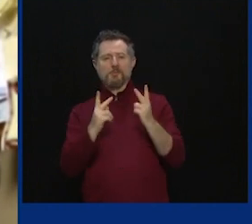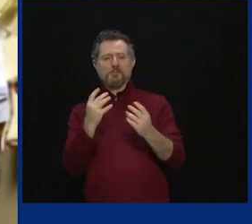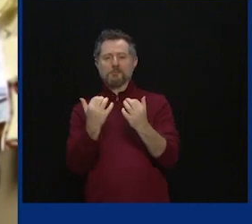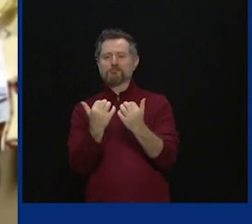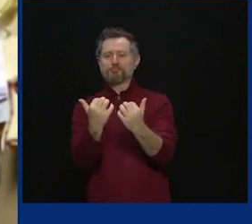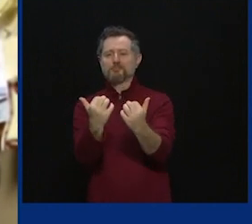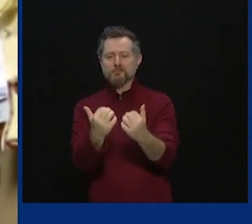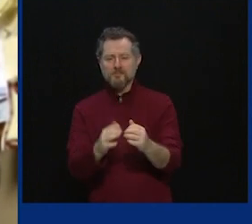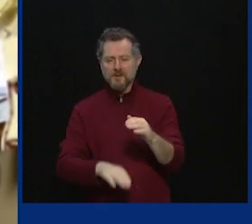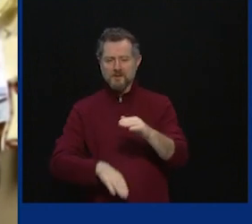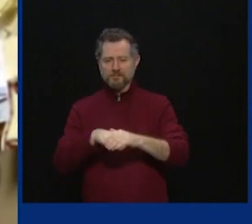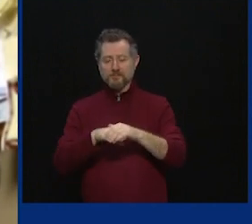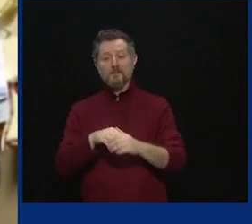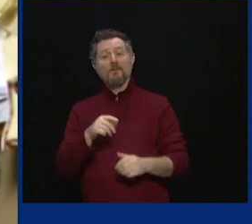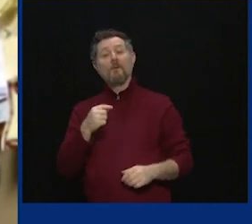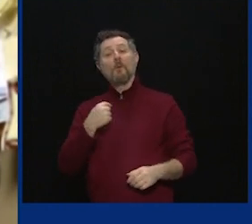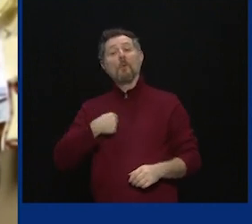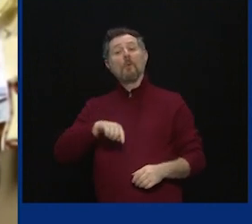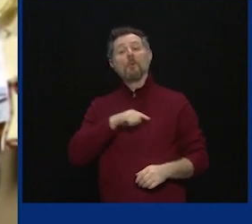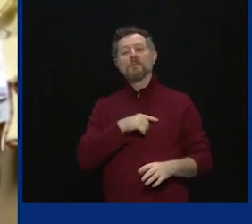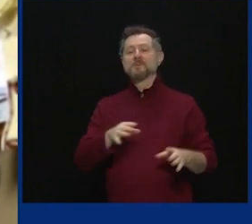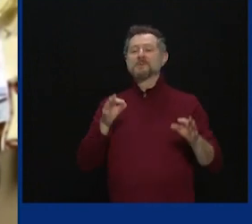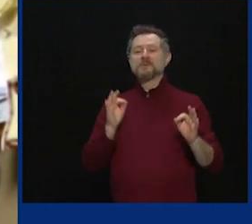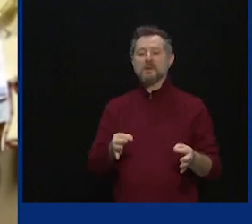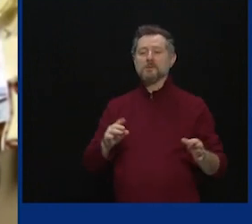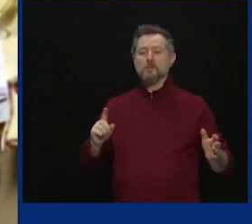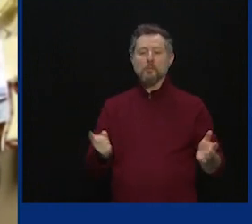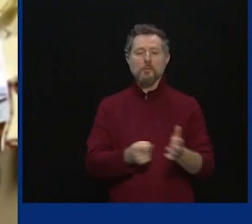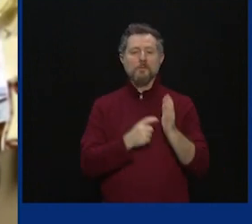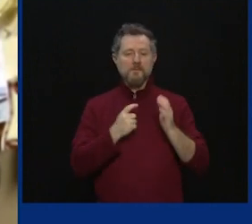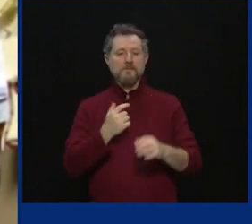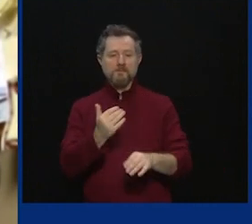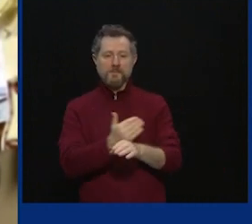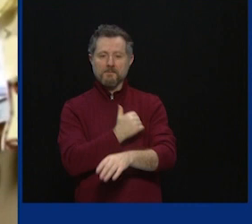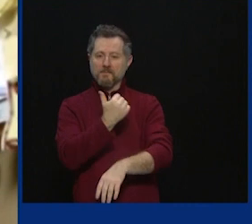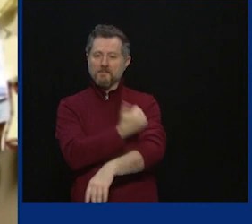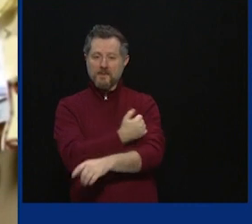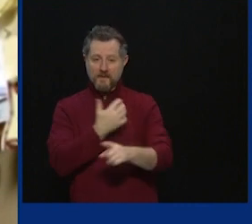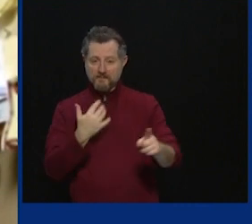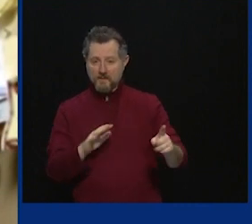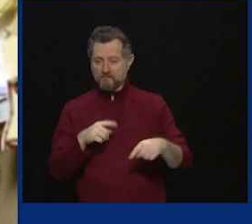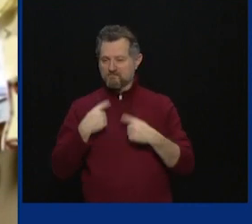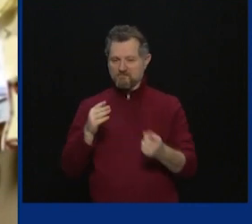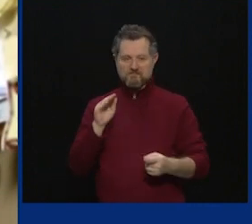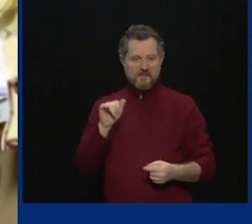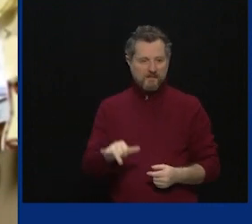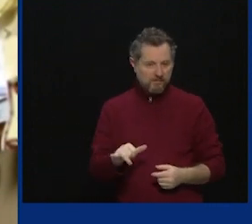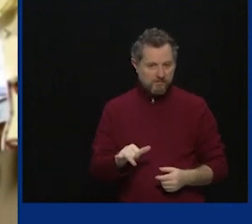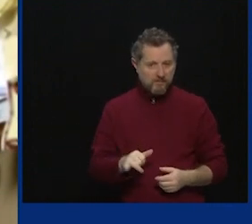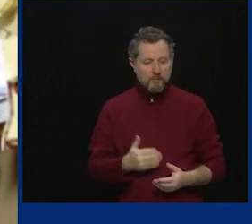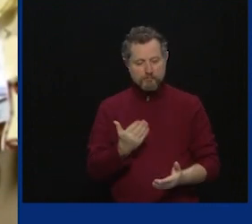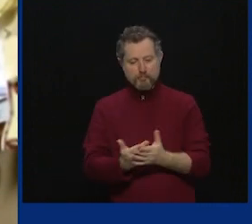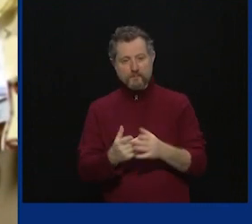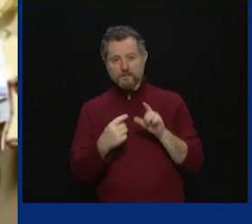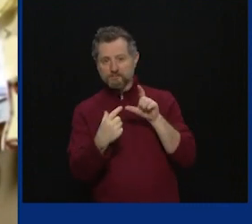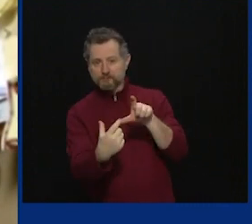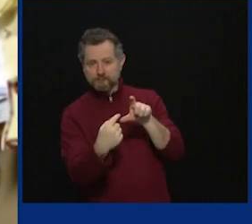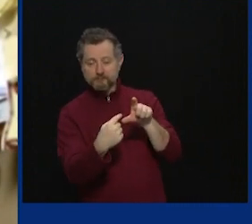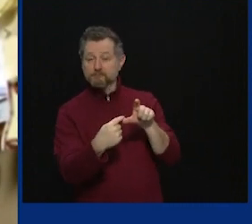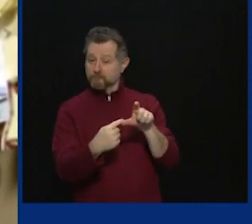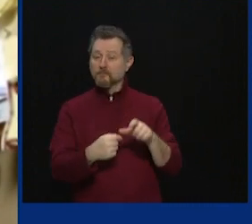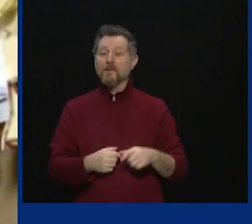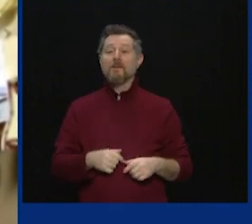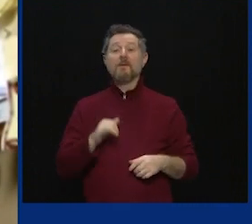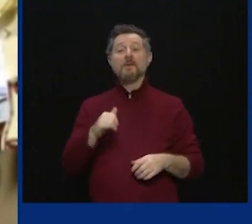required proof of vaccination in May of this year. We felt it was the right thing to do for our staff, for our